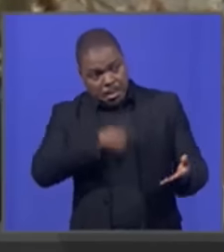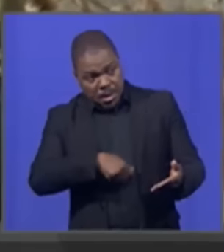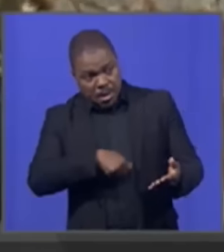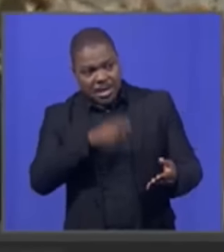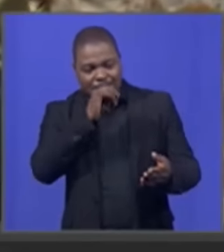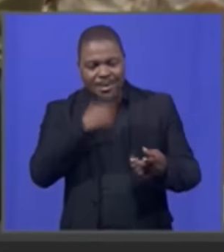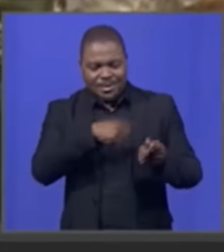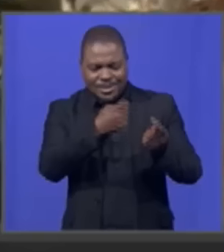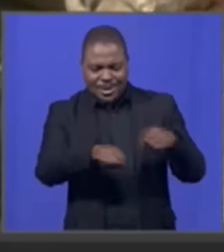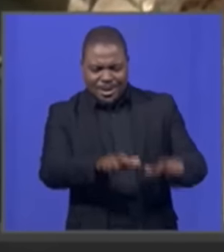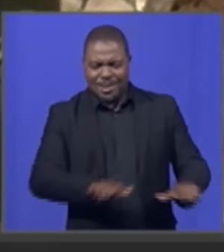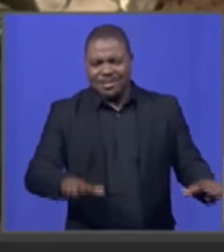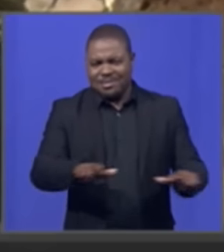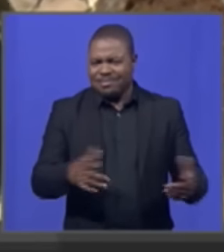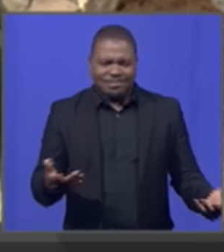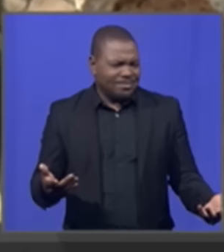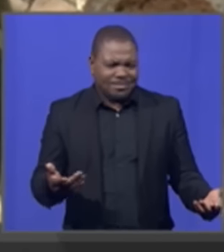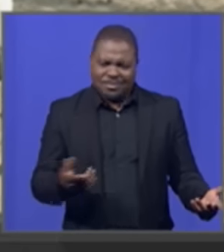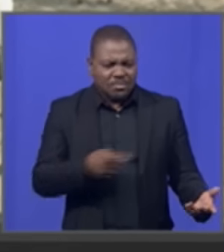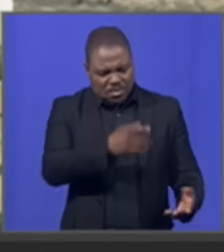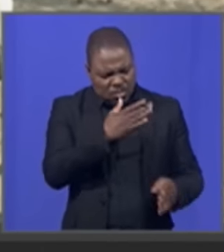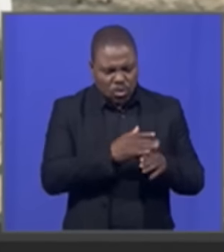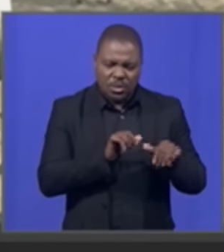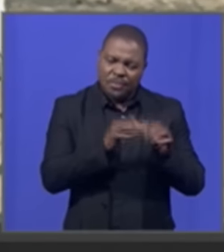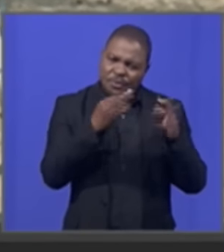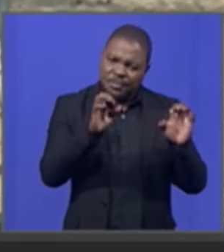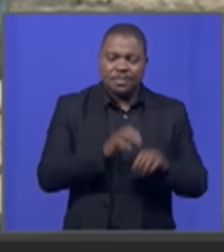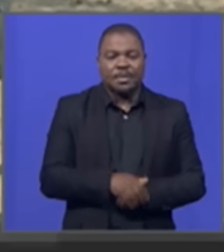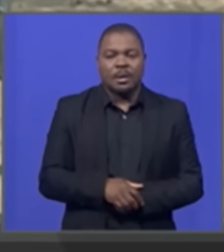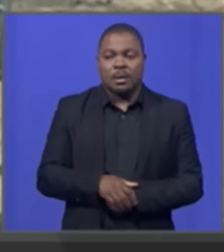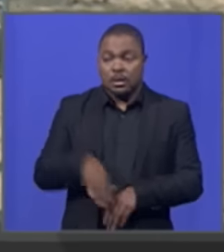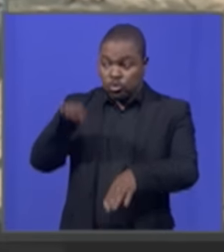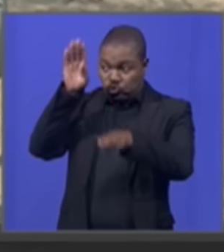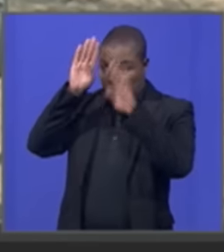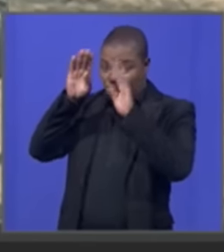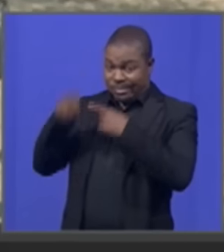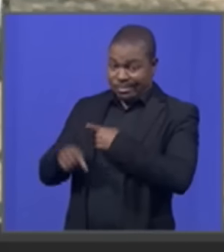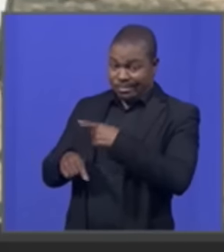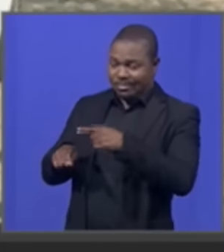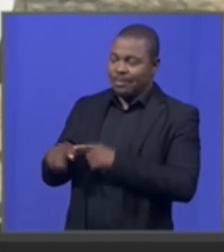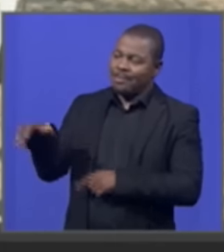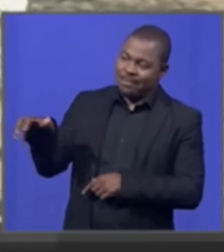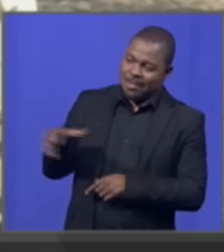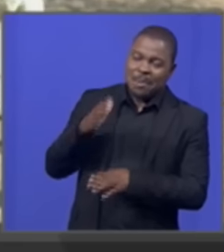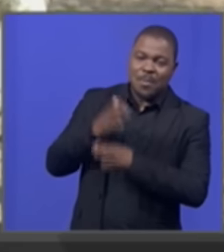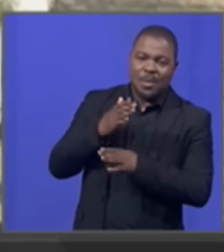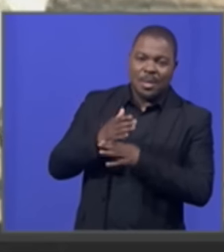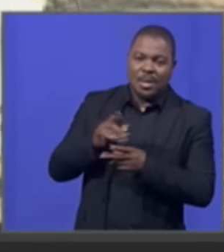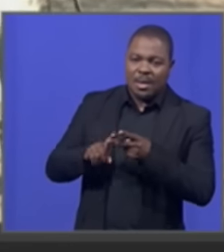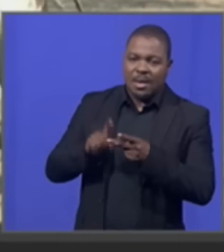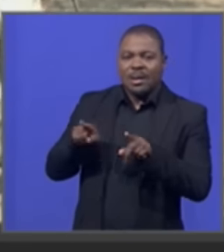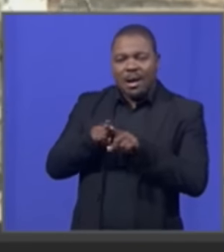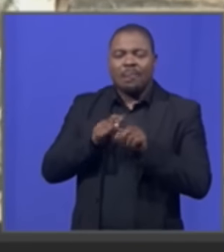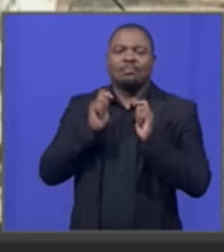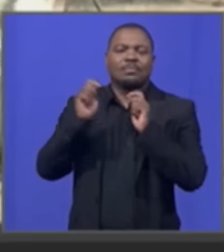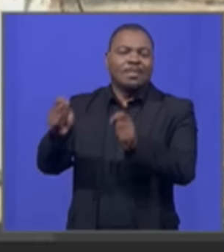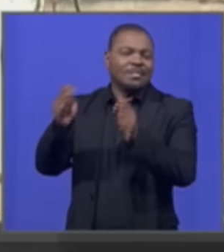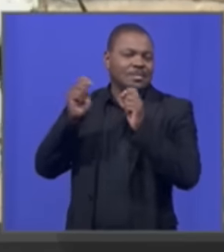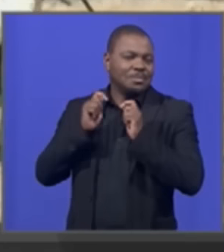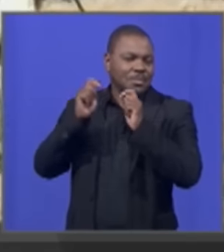rekisetsa lehatshe le a tshwantse a dire mo go lona. Ditonki tseno di dirisiwa go lema ebile ke mofuta wa dipalangwa.